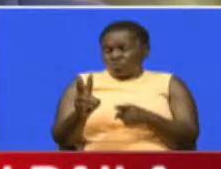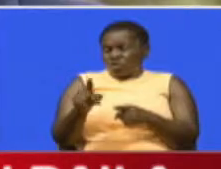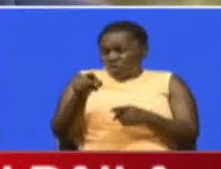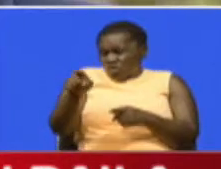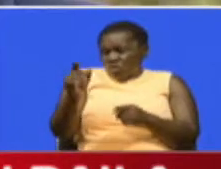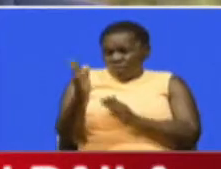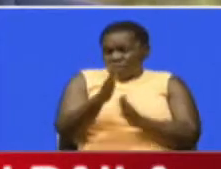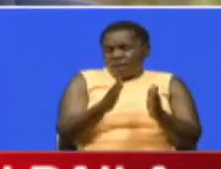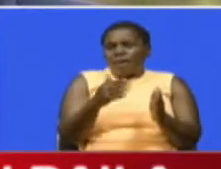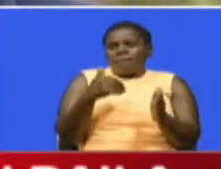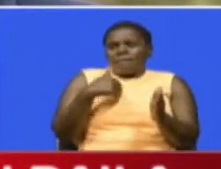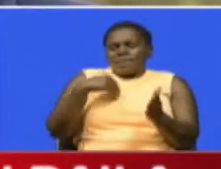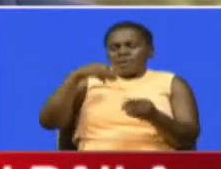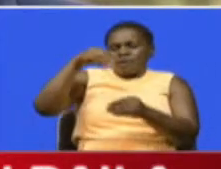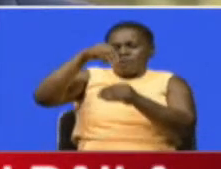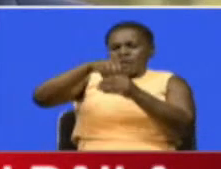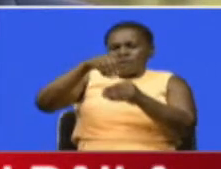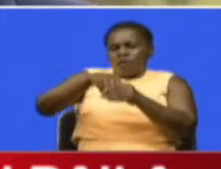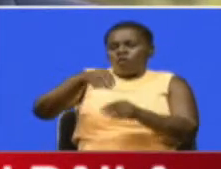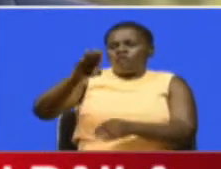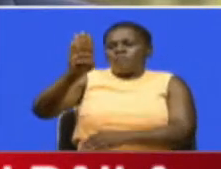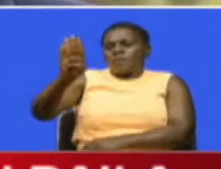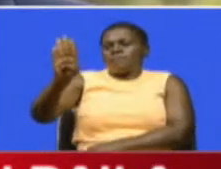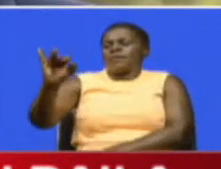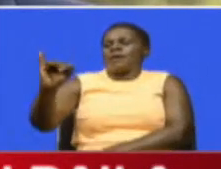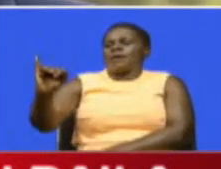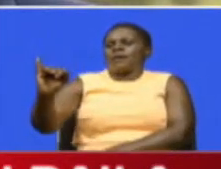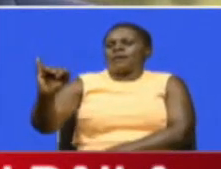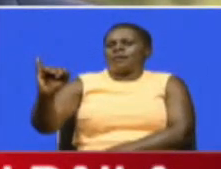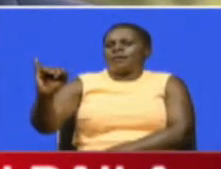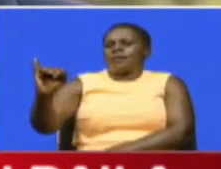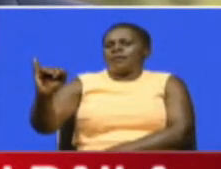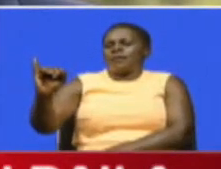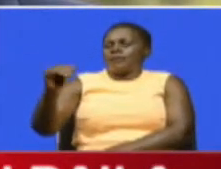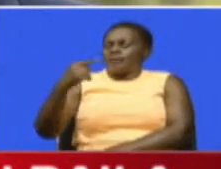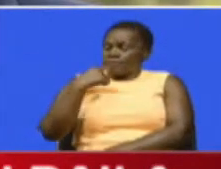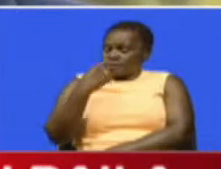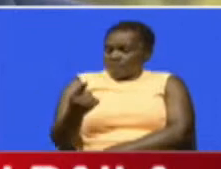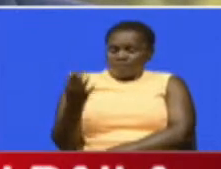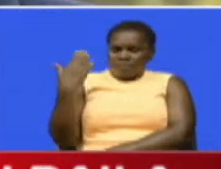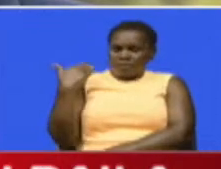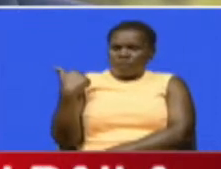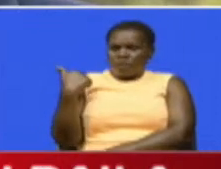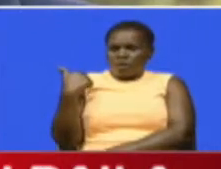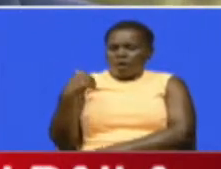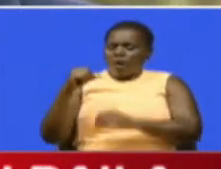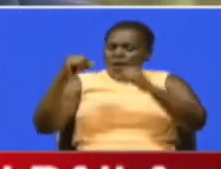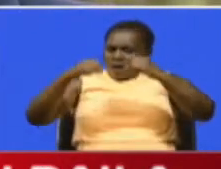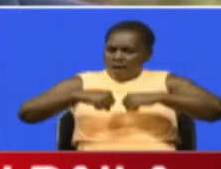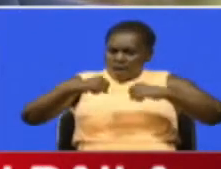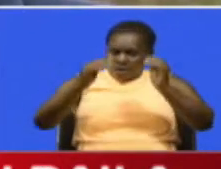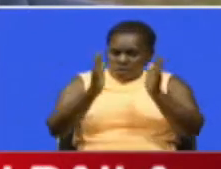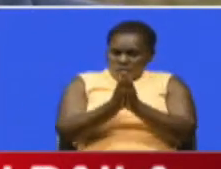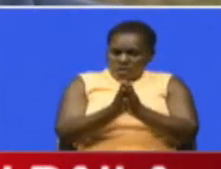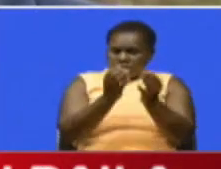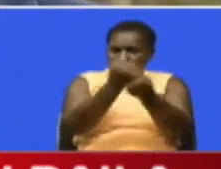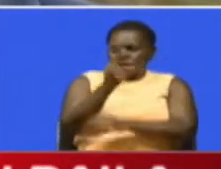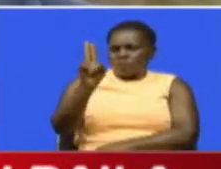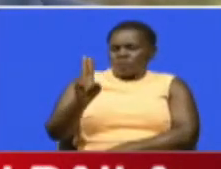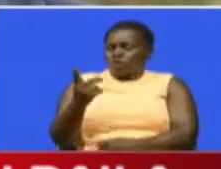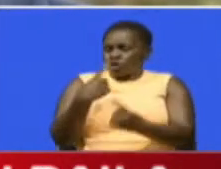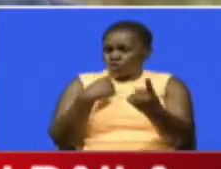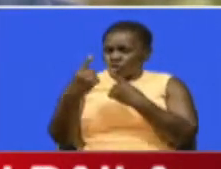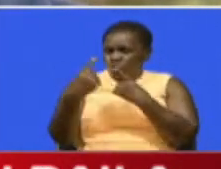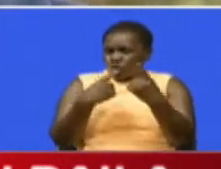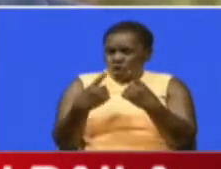Odinga? I am involved in the BBI, and as I mentioned to you earlier, we agreed with President Uhuru, we don't want to